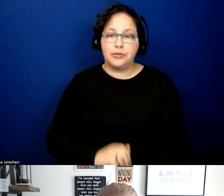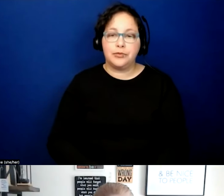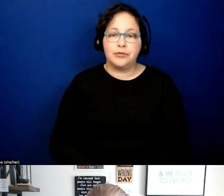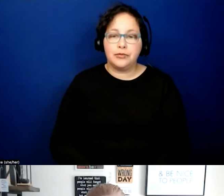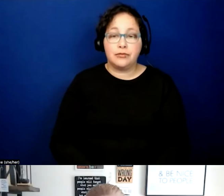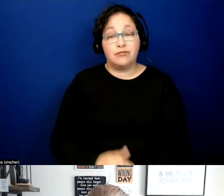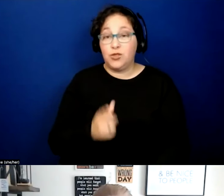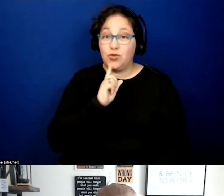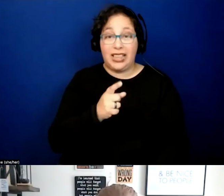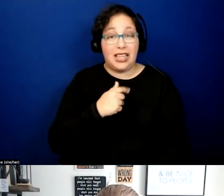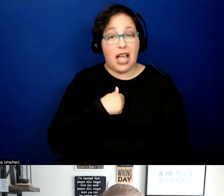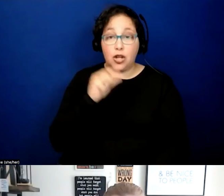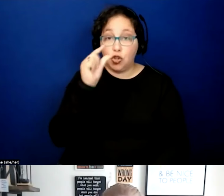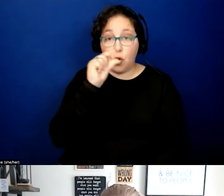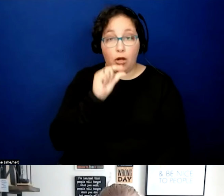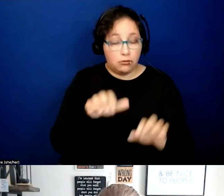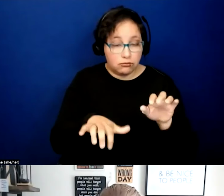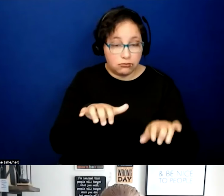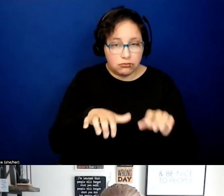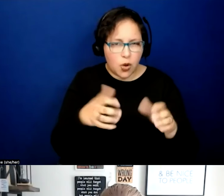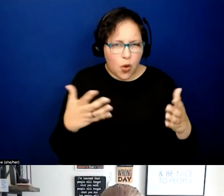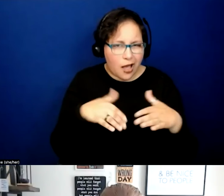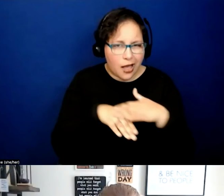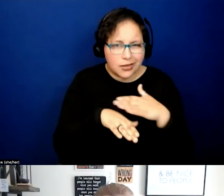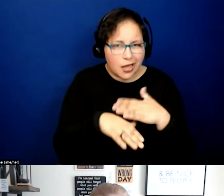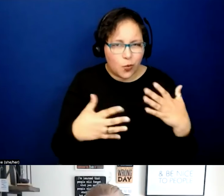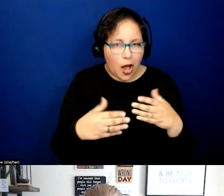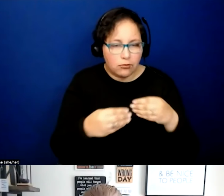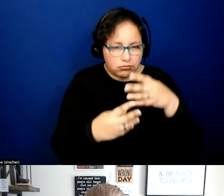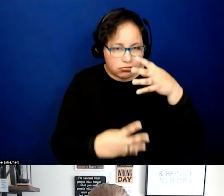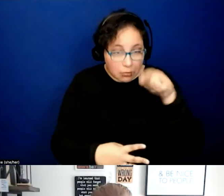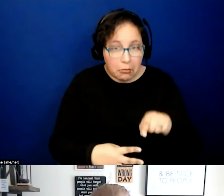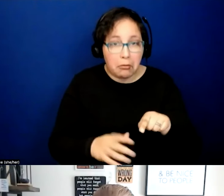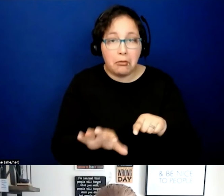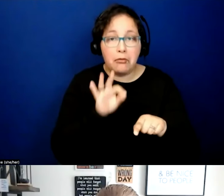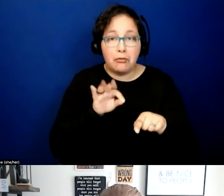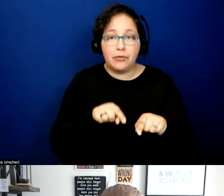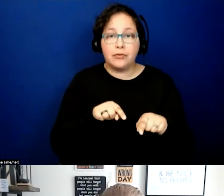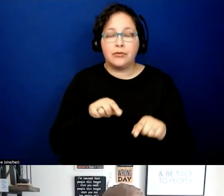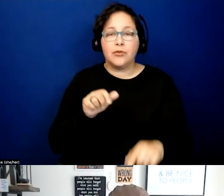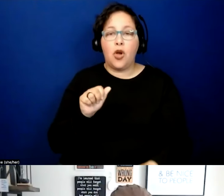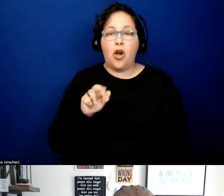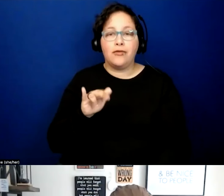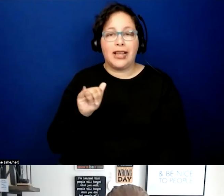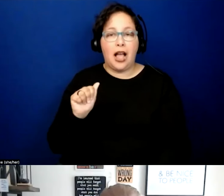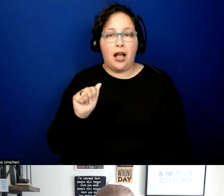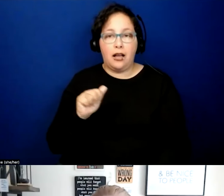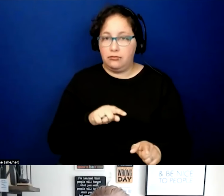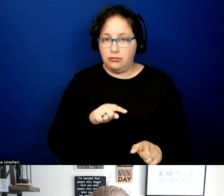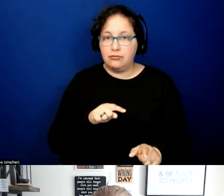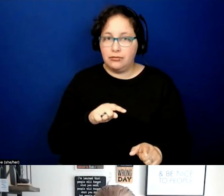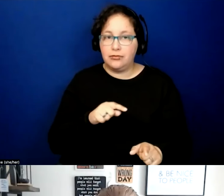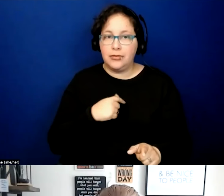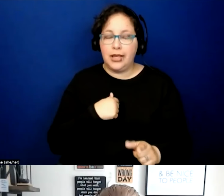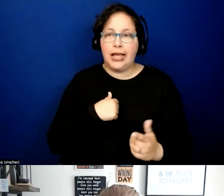a Google search on accessibility, and I landed kind of inside the way ARIA,